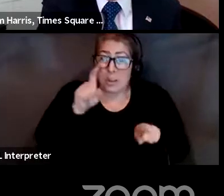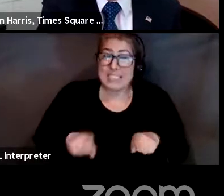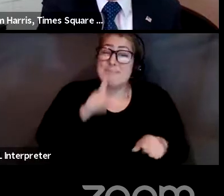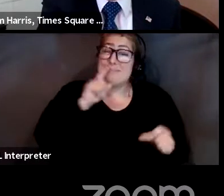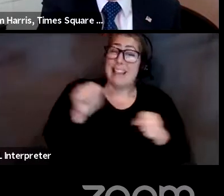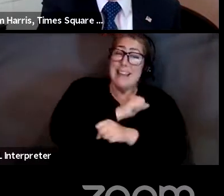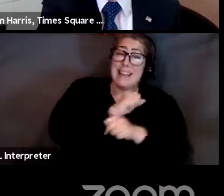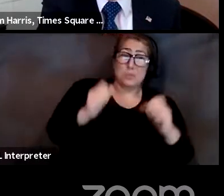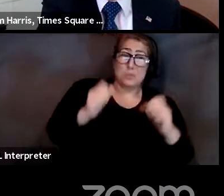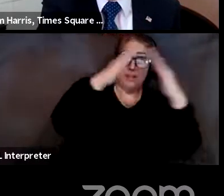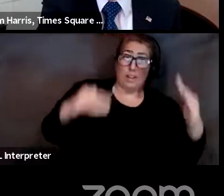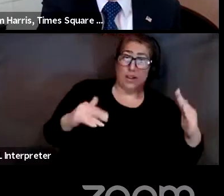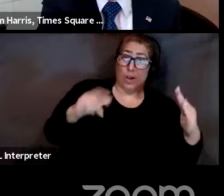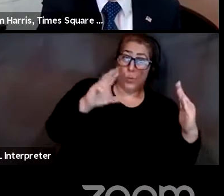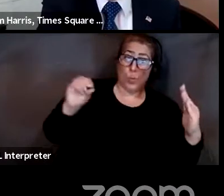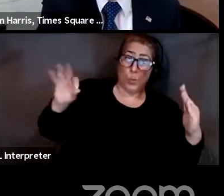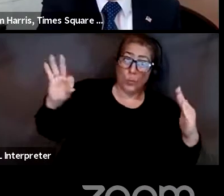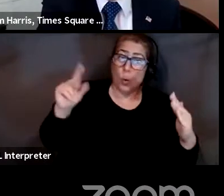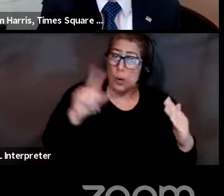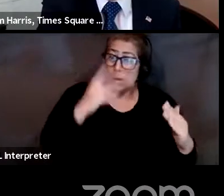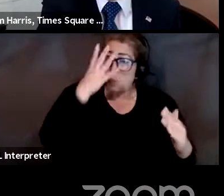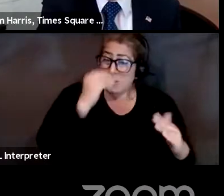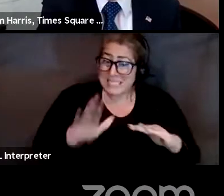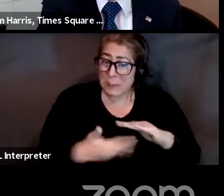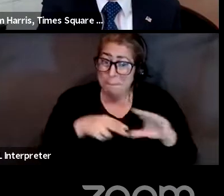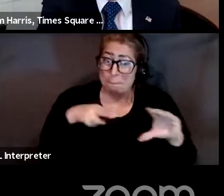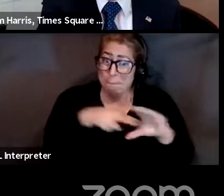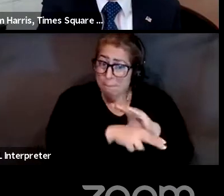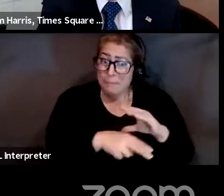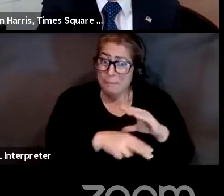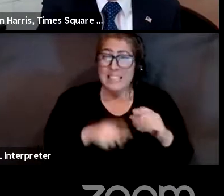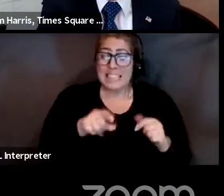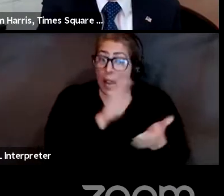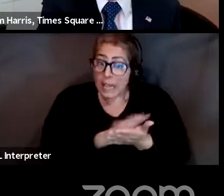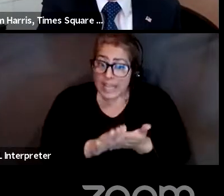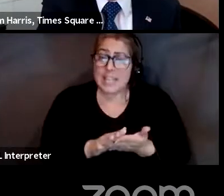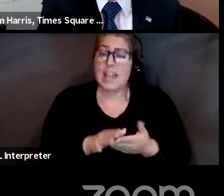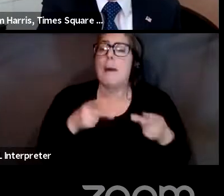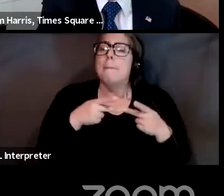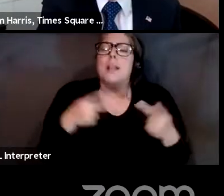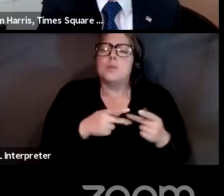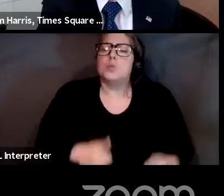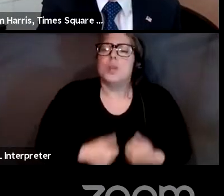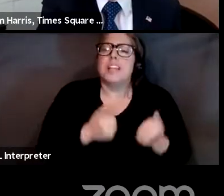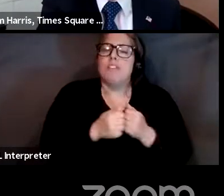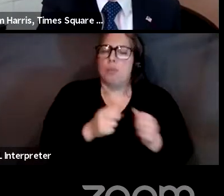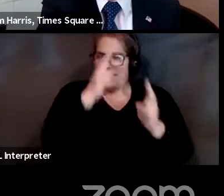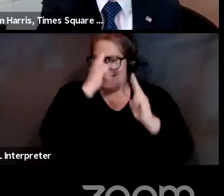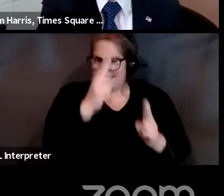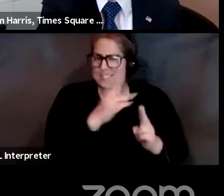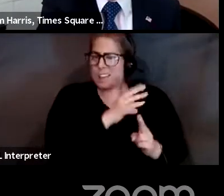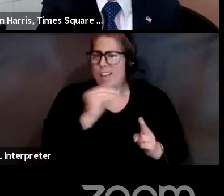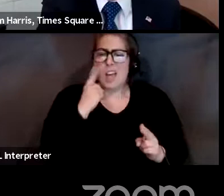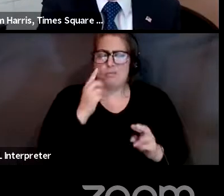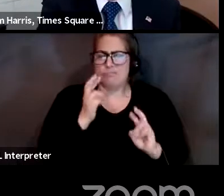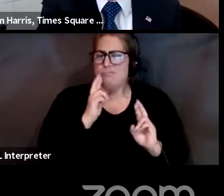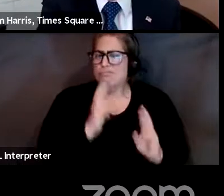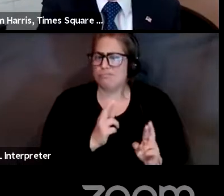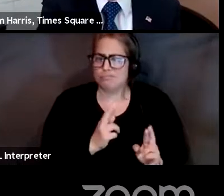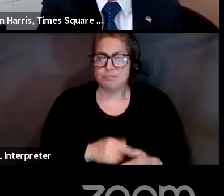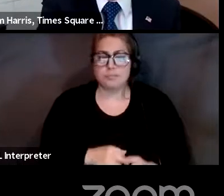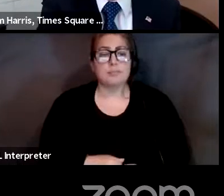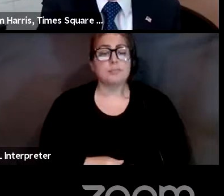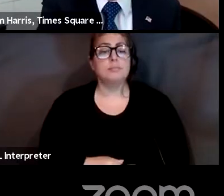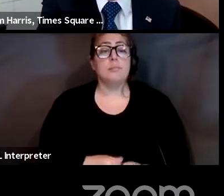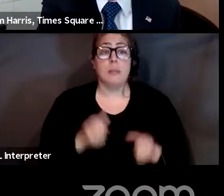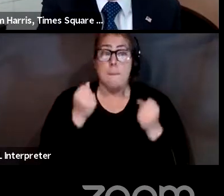affordable, that's clean, that allows them to live in dignity and respect. So with that, we fund many